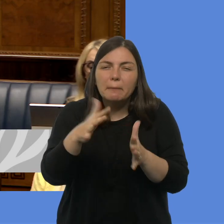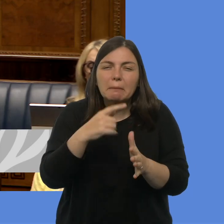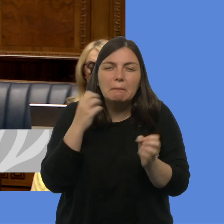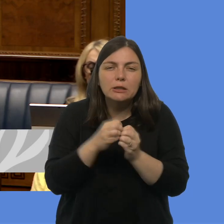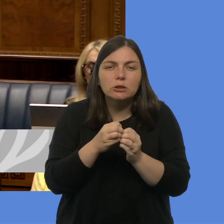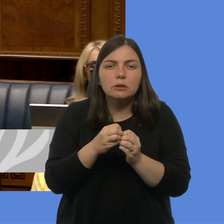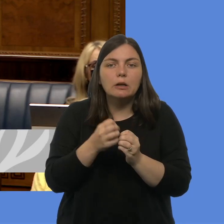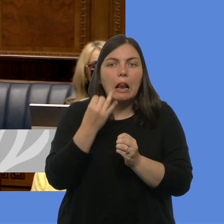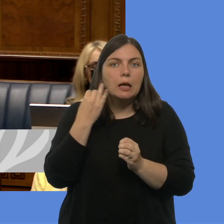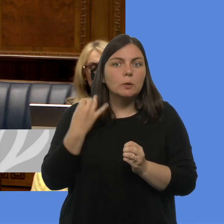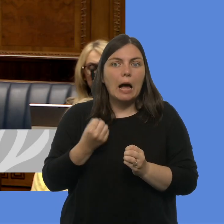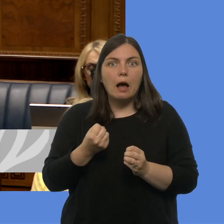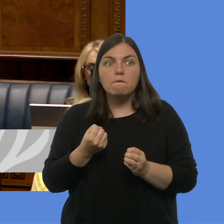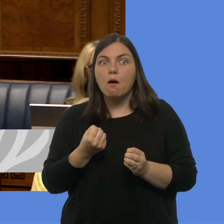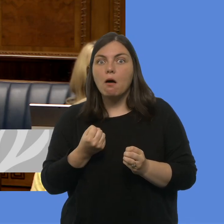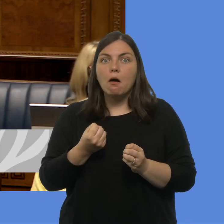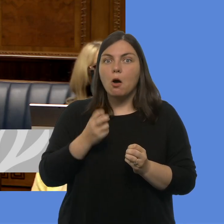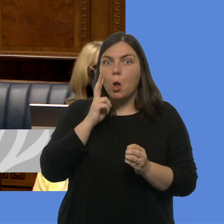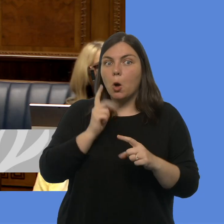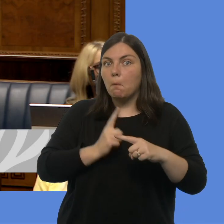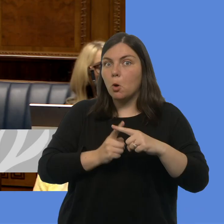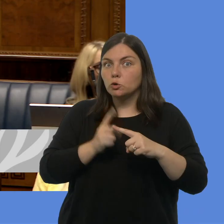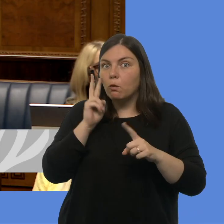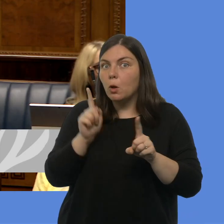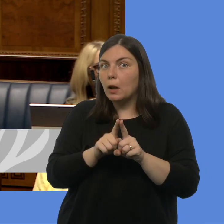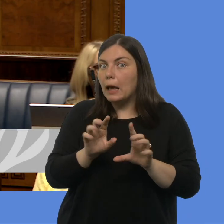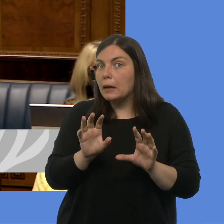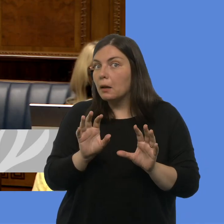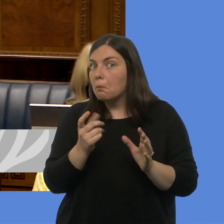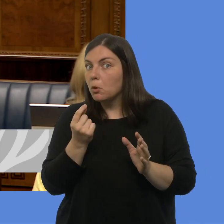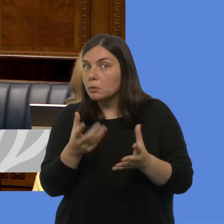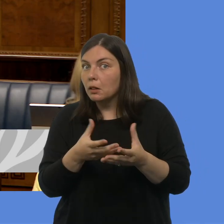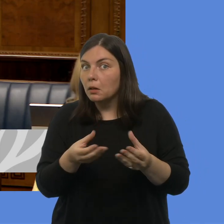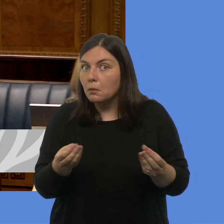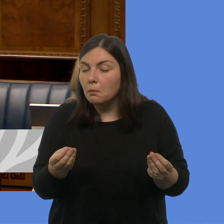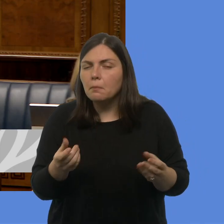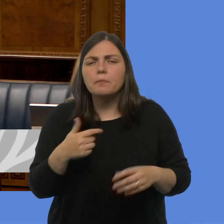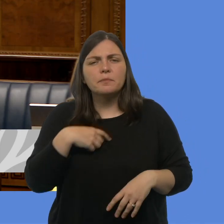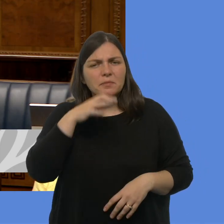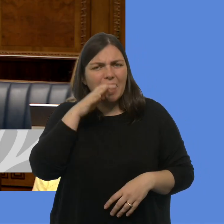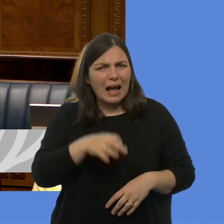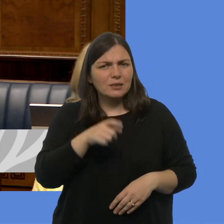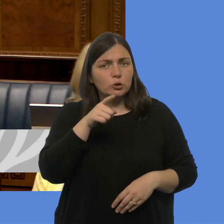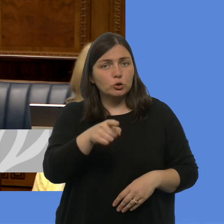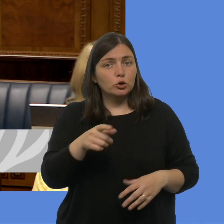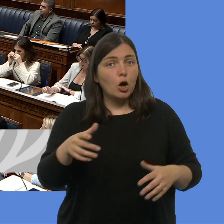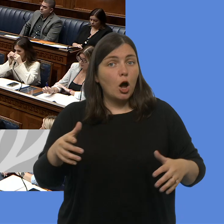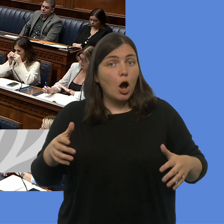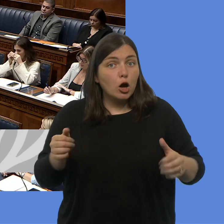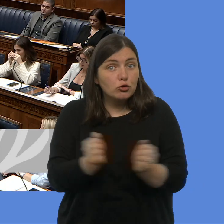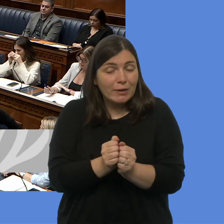that needs to be built upon. Further to that, can I ask if you agree with me that the impetus for a lasting peace must be